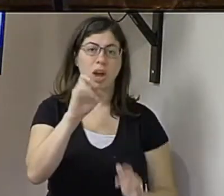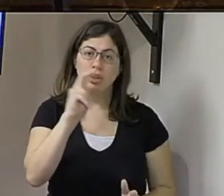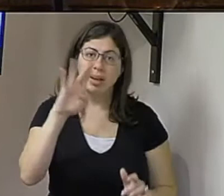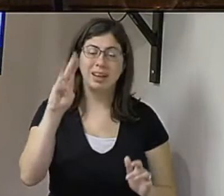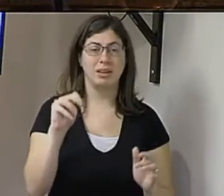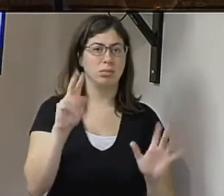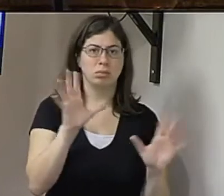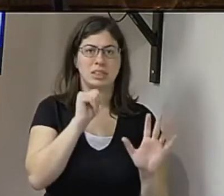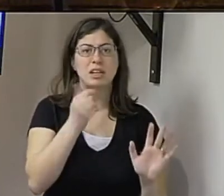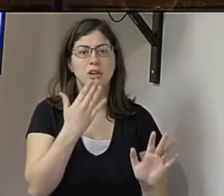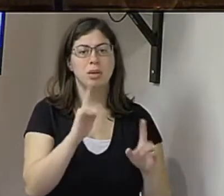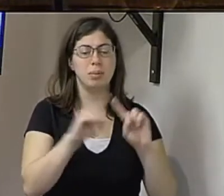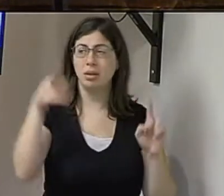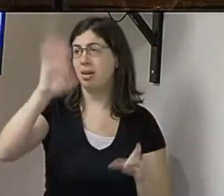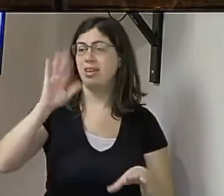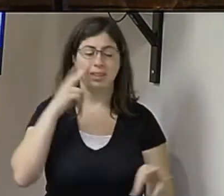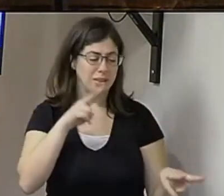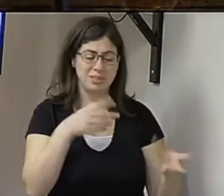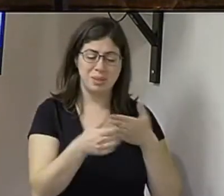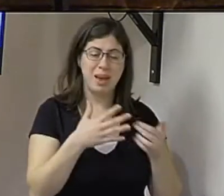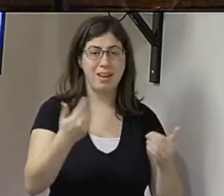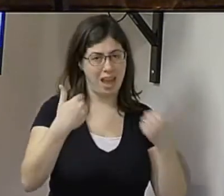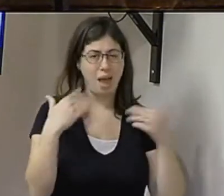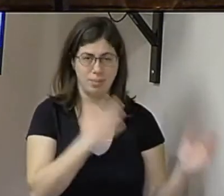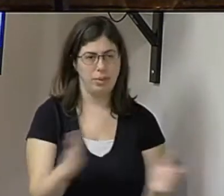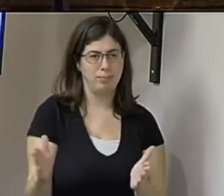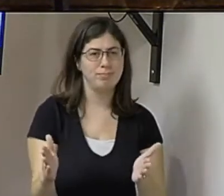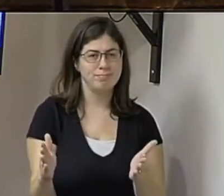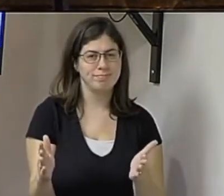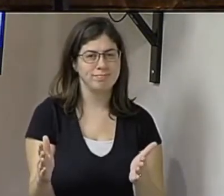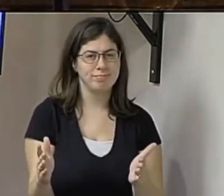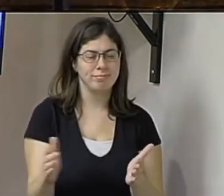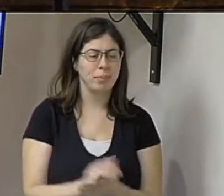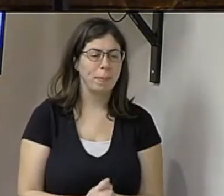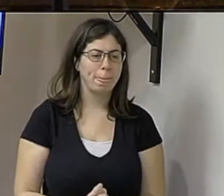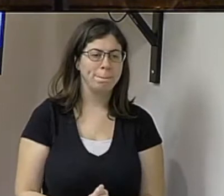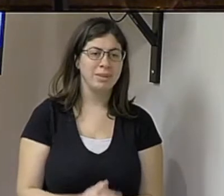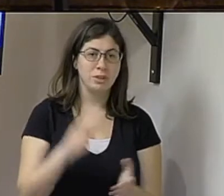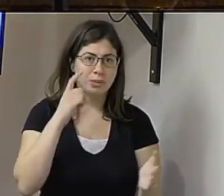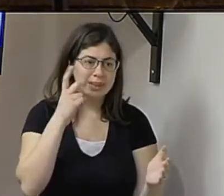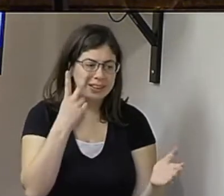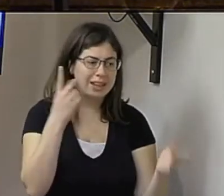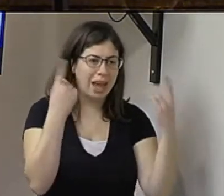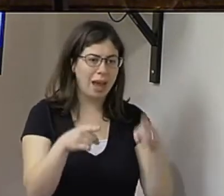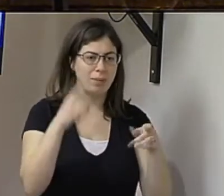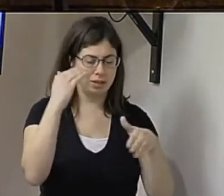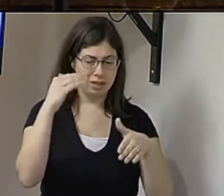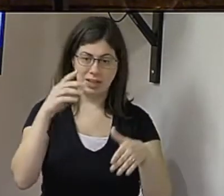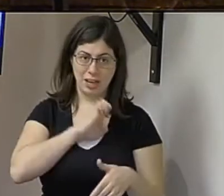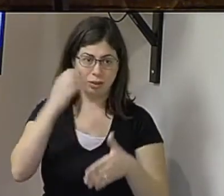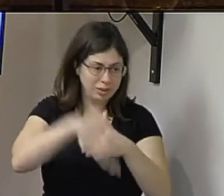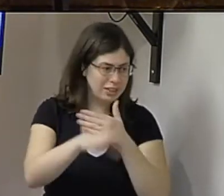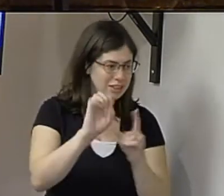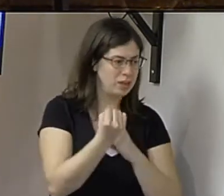all. But that doesn't matter to the Lord. God knows what plan he's got. So we start to see these things happen. She goes into this situation, and the